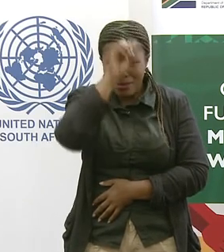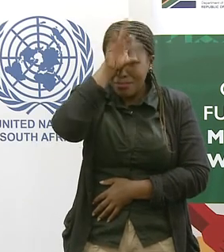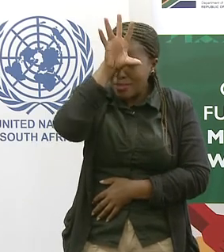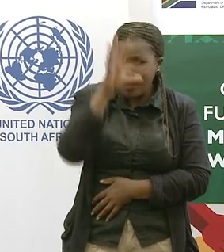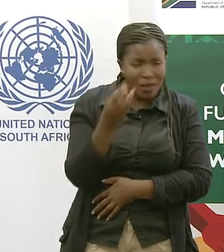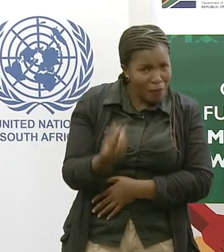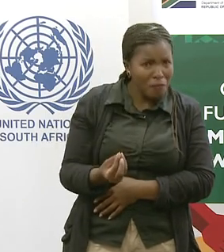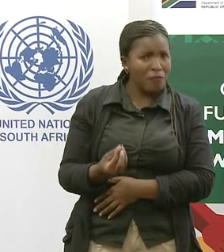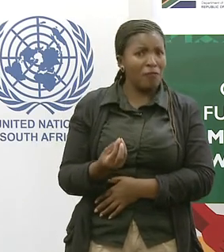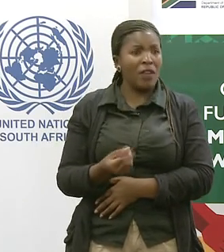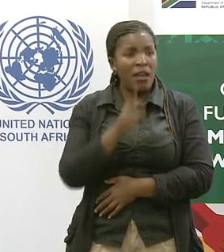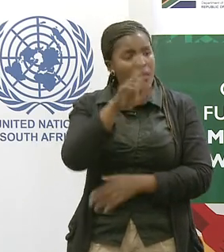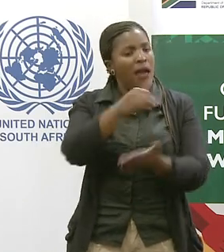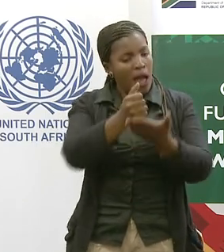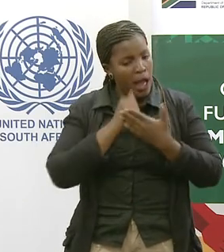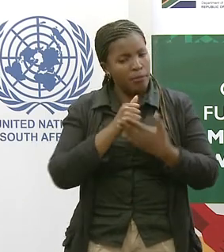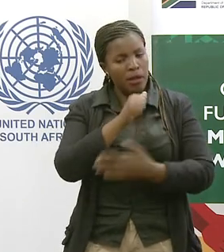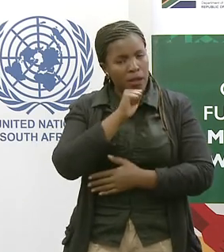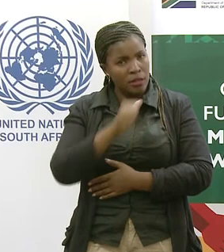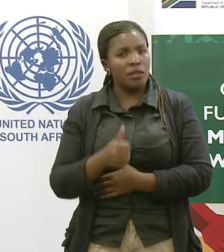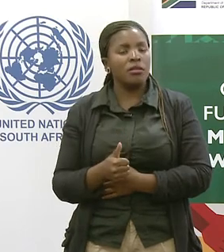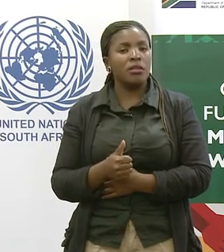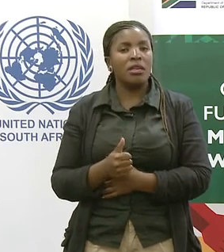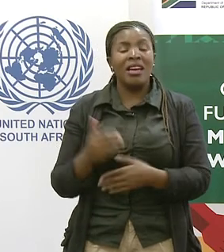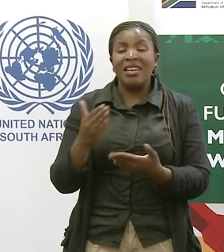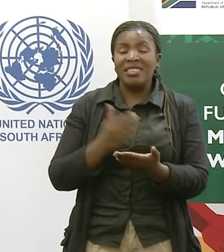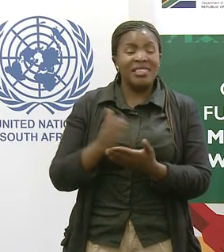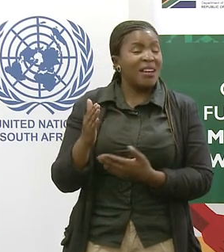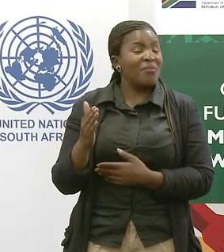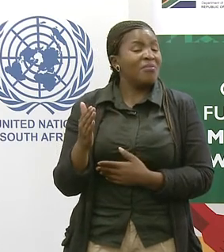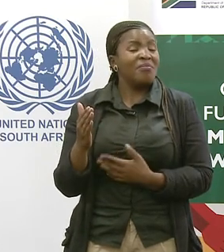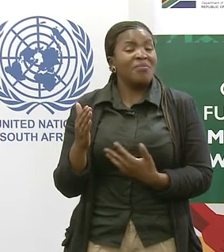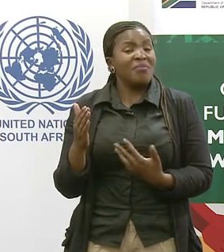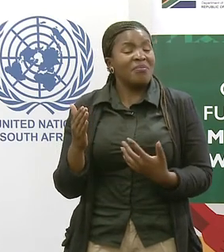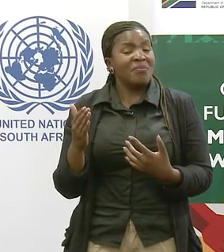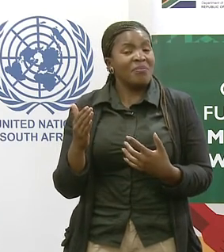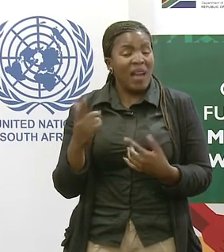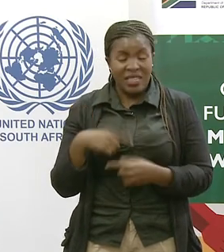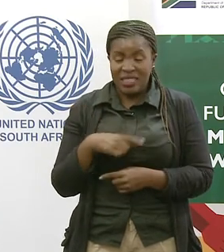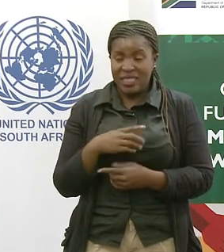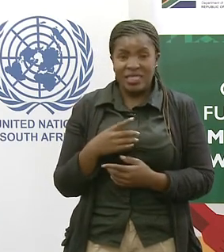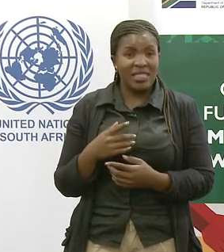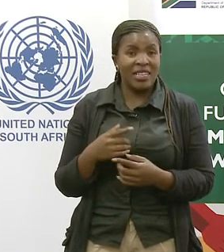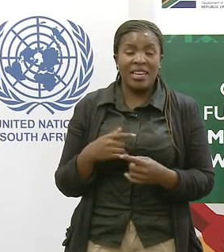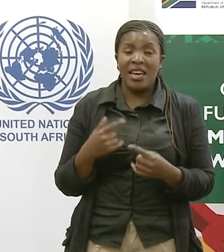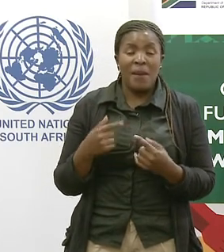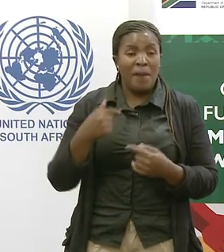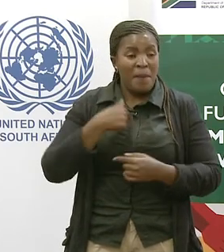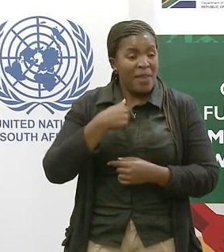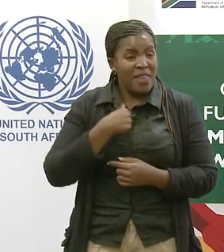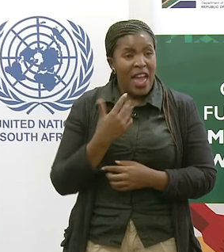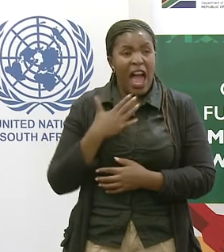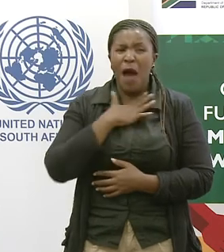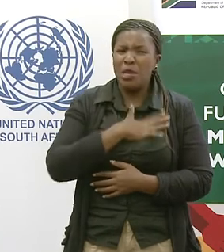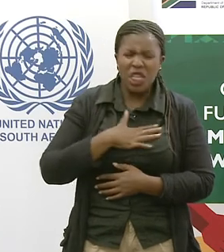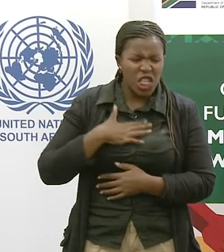help us with the answers. Because some of us now, I'm talking like, you know, we absolutely, I have no appreciation in